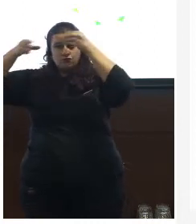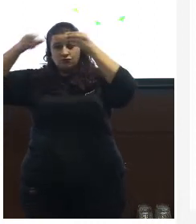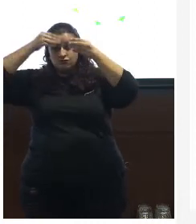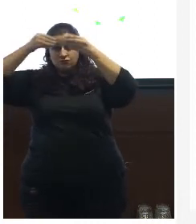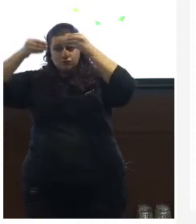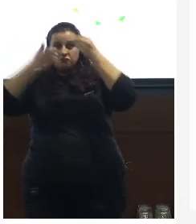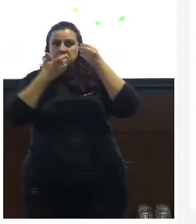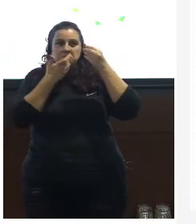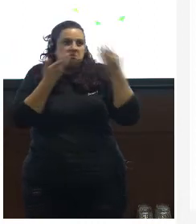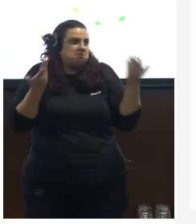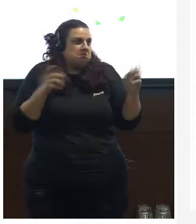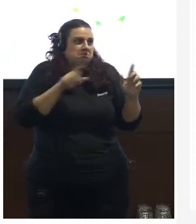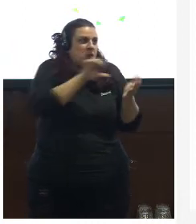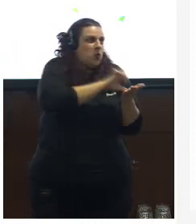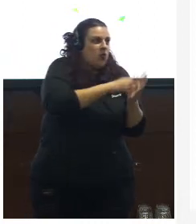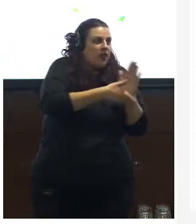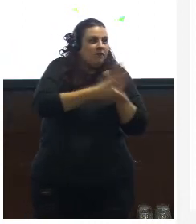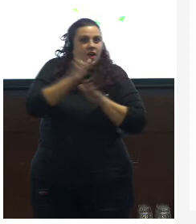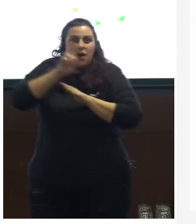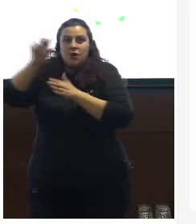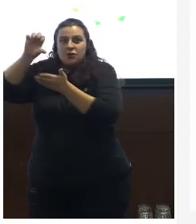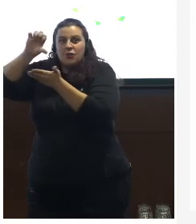you are a better person afterwards.